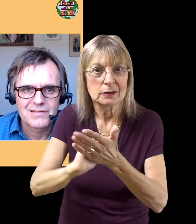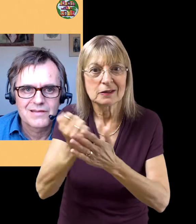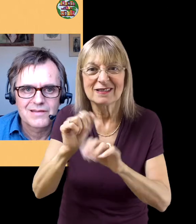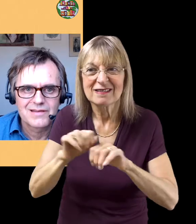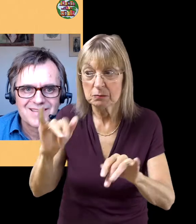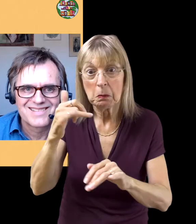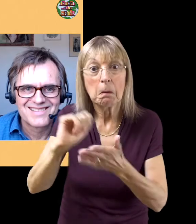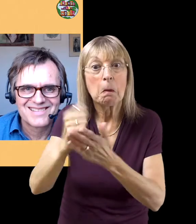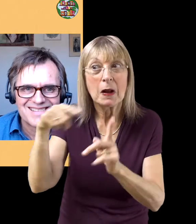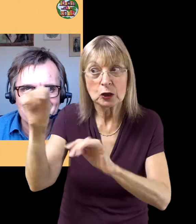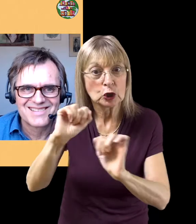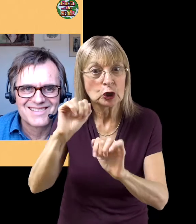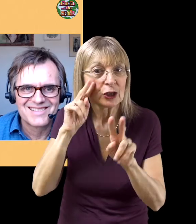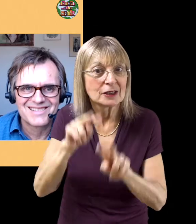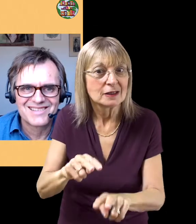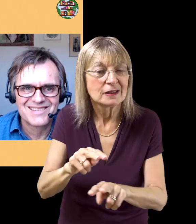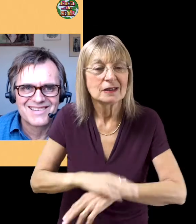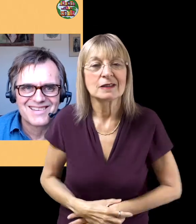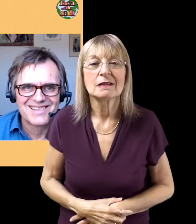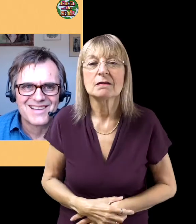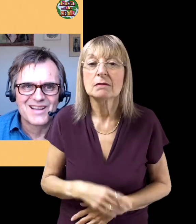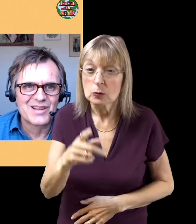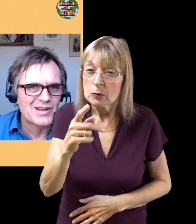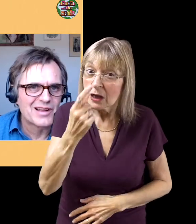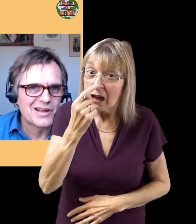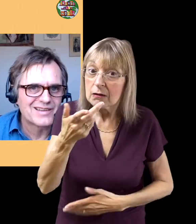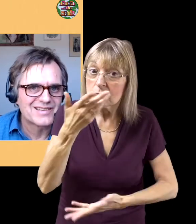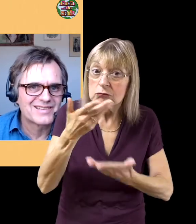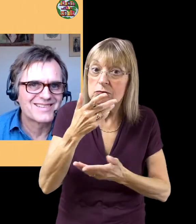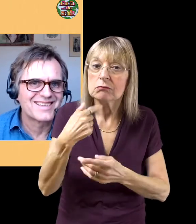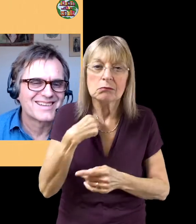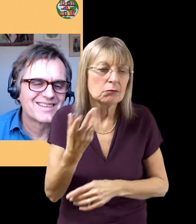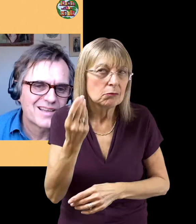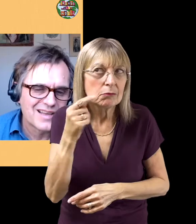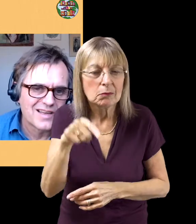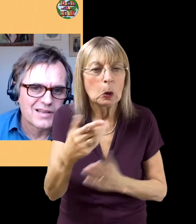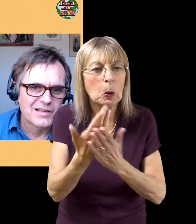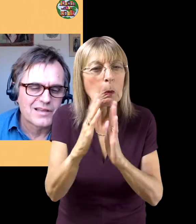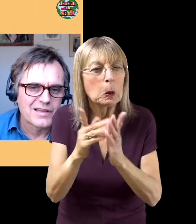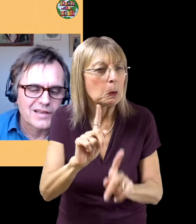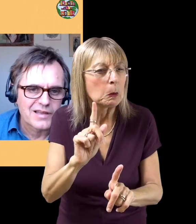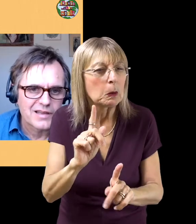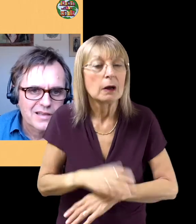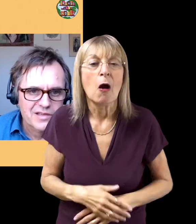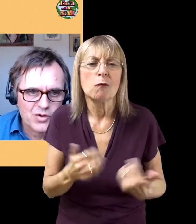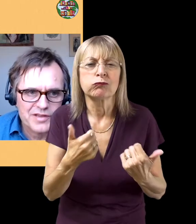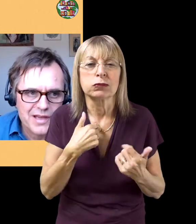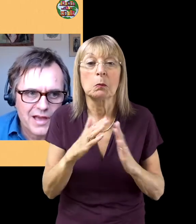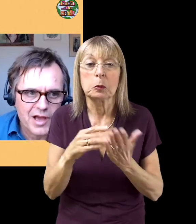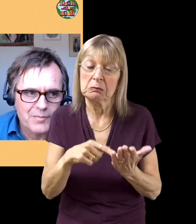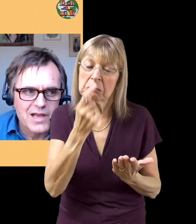before, I think even the publishers have never seen this before. Would you let us hear just a tiny little bit of this new book? Yeah,